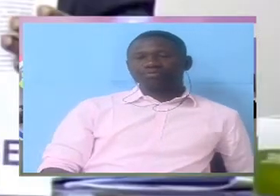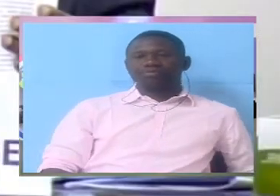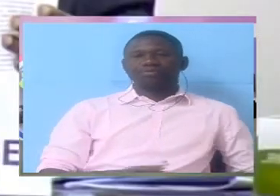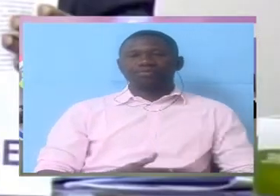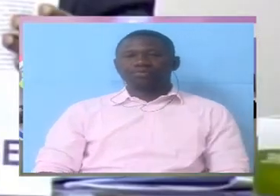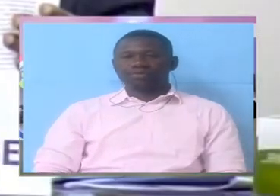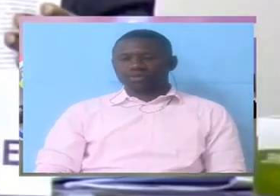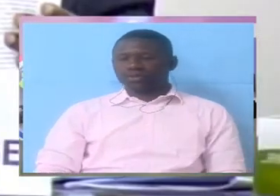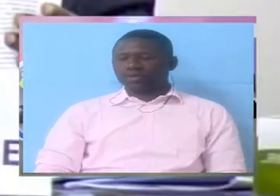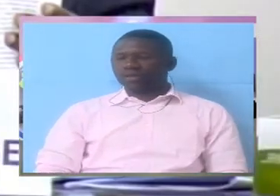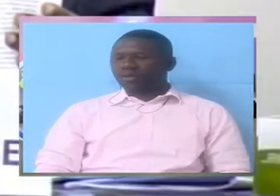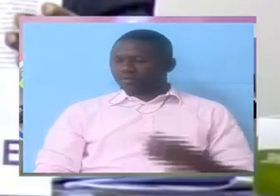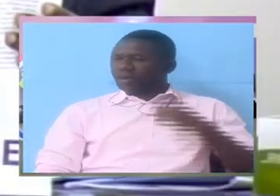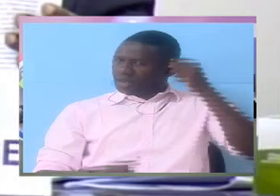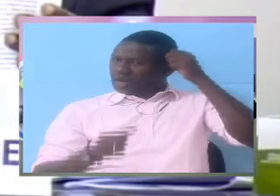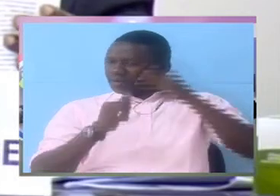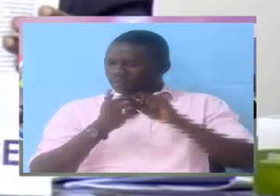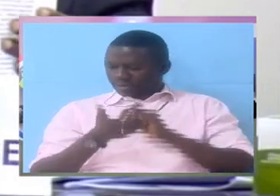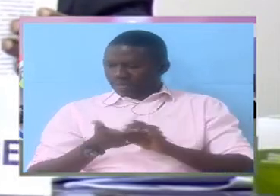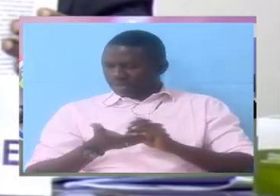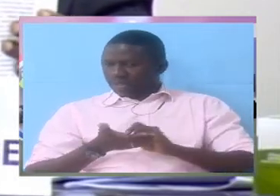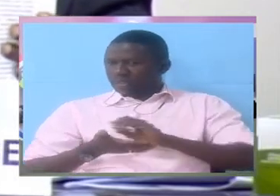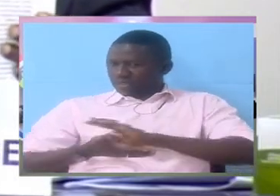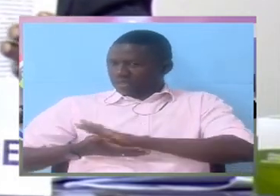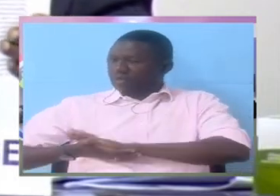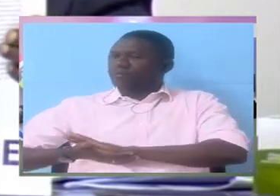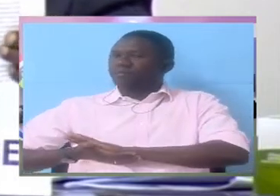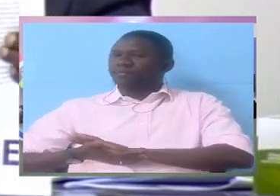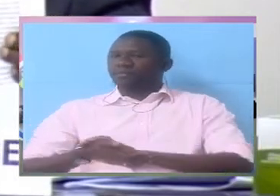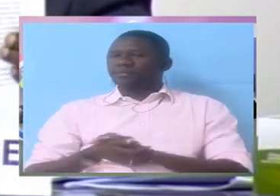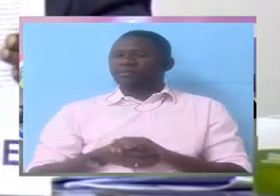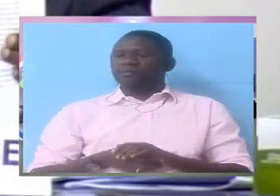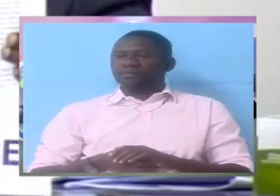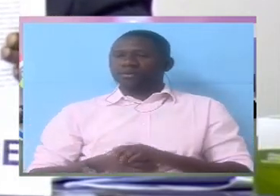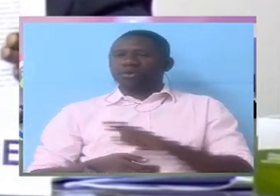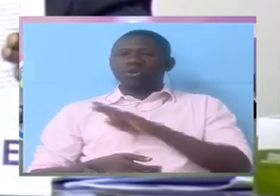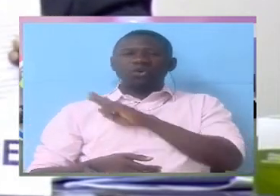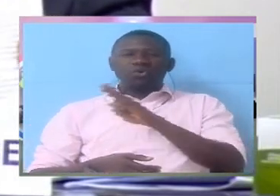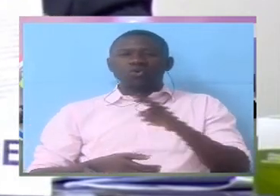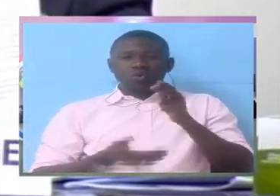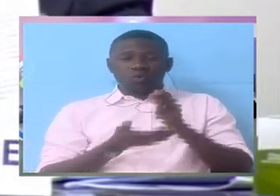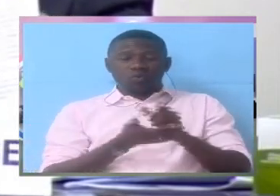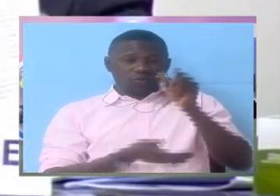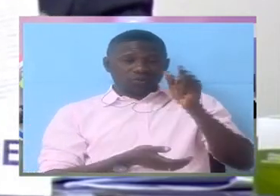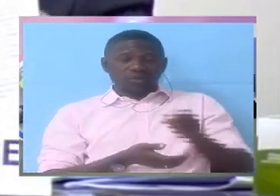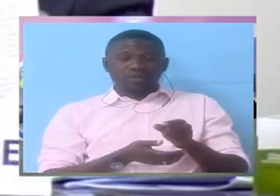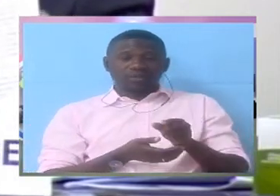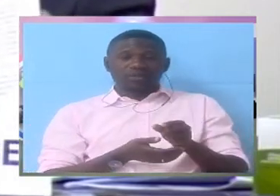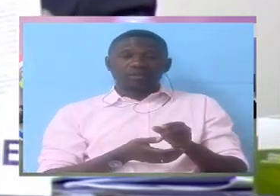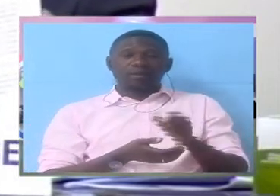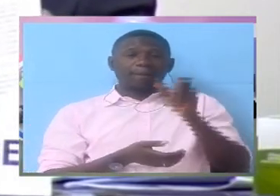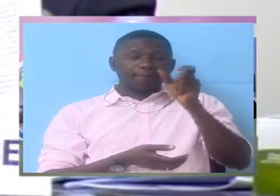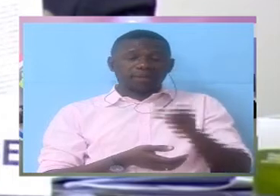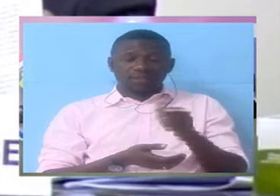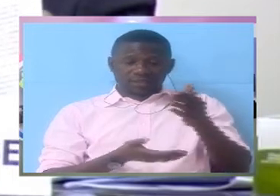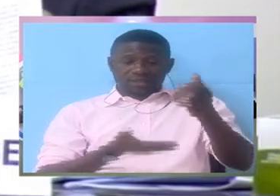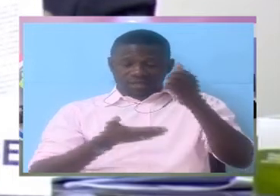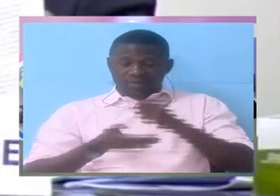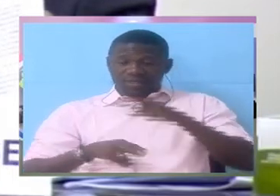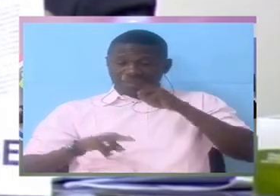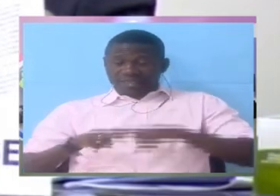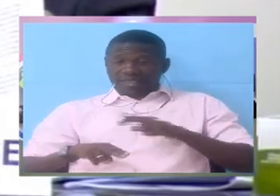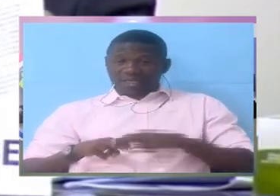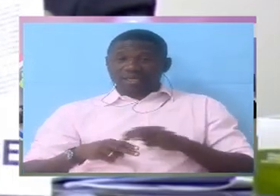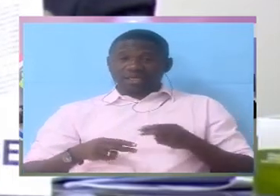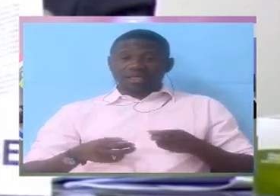taking notes. Mfanambe safero la nunde. No witness has given us as much detail. Sede